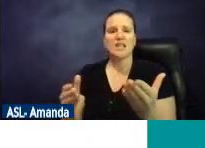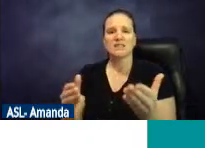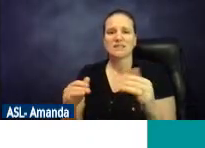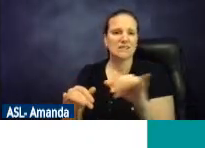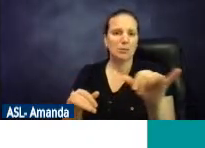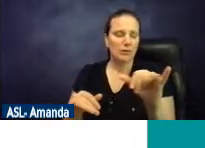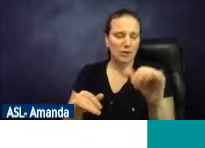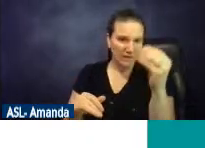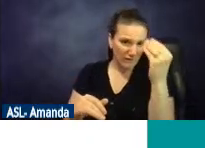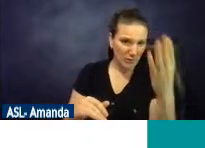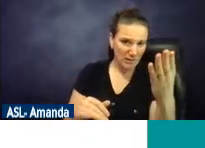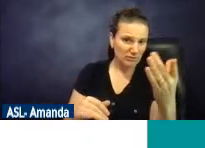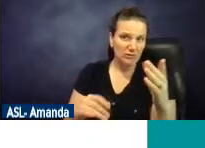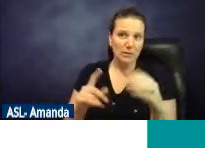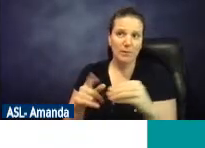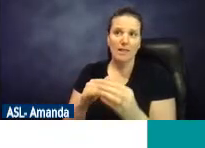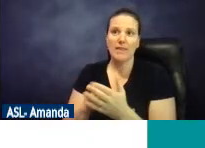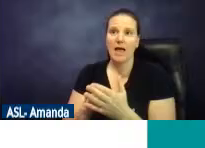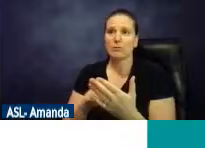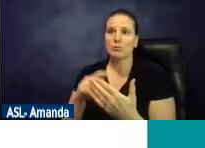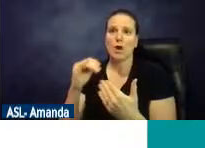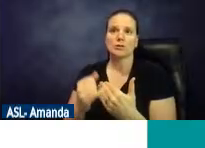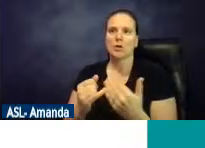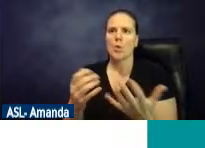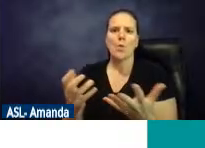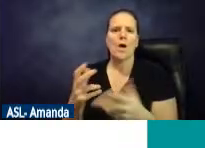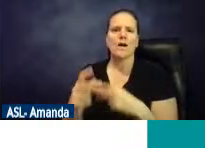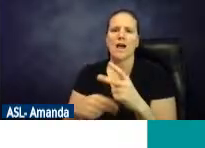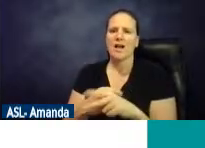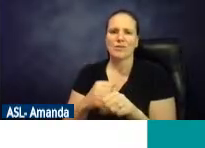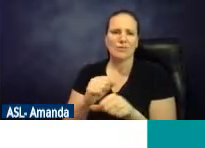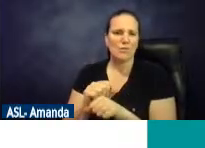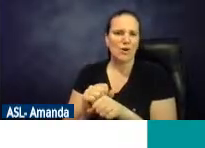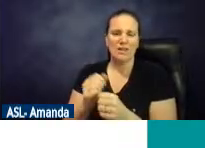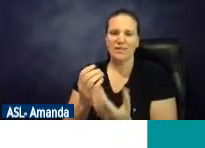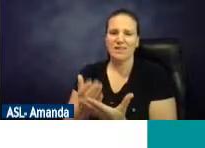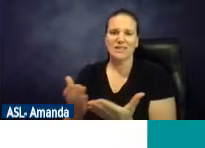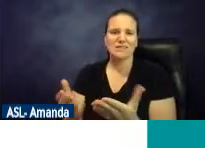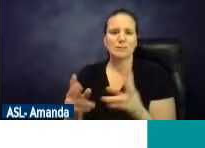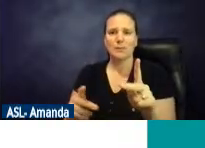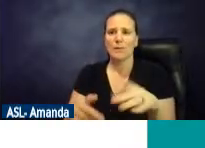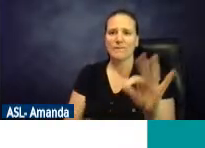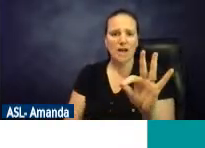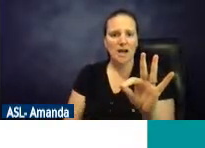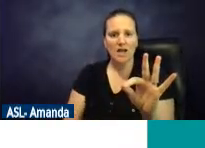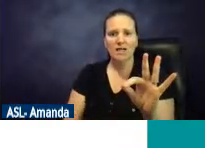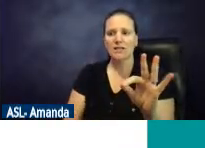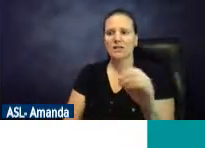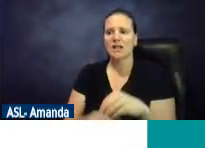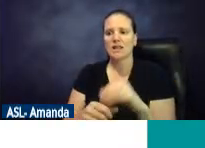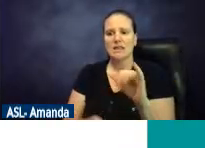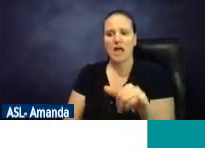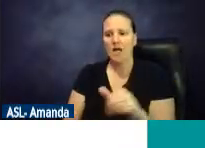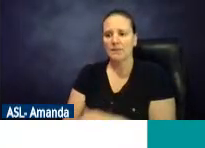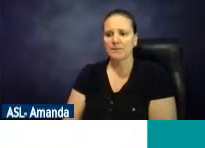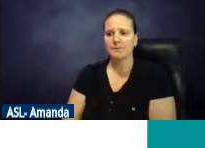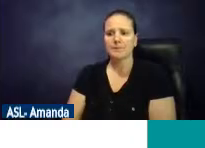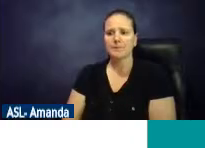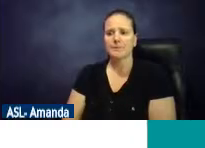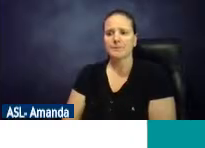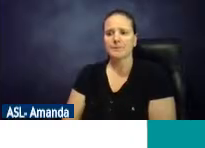information about the approach project, what type of work elements that people will find within that. And I think with